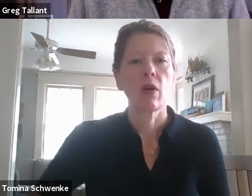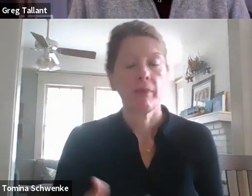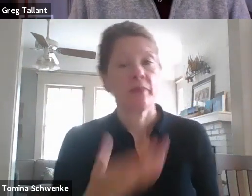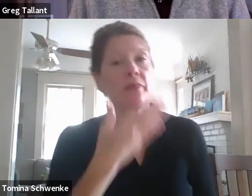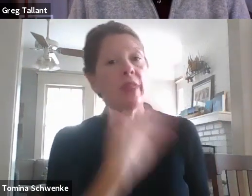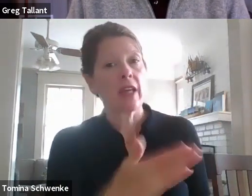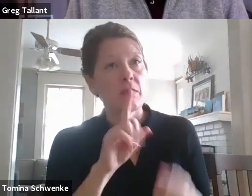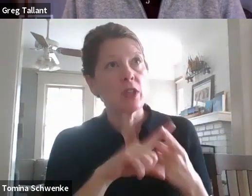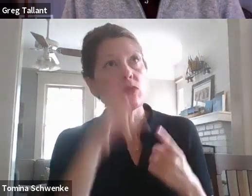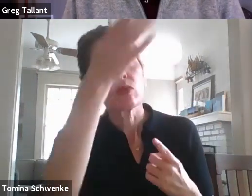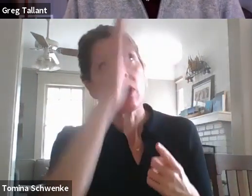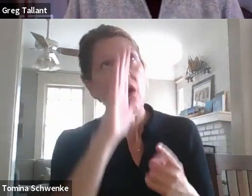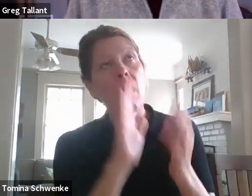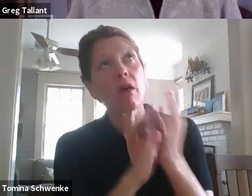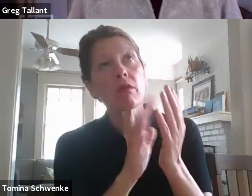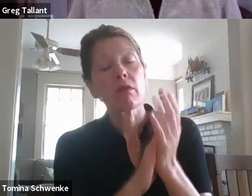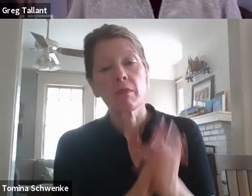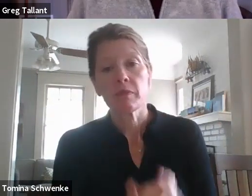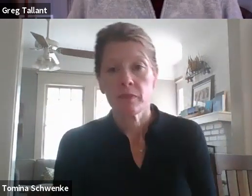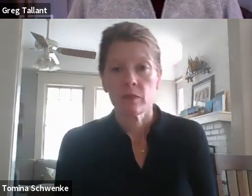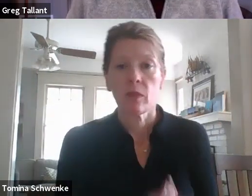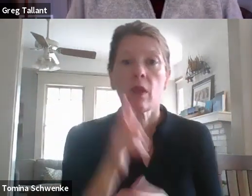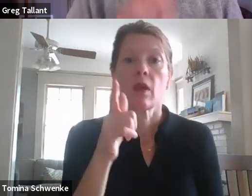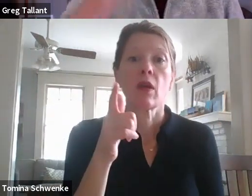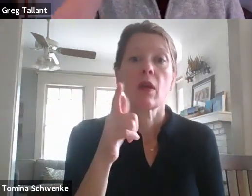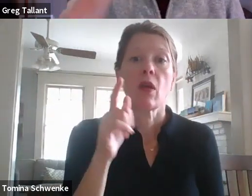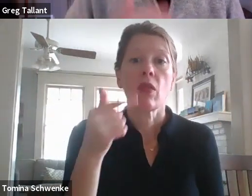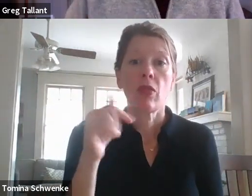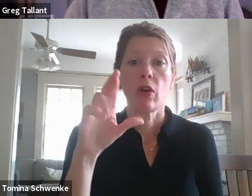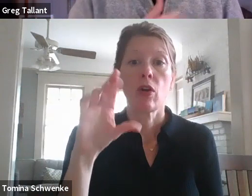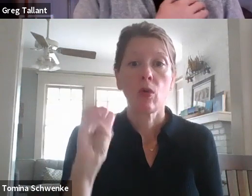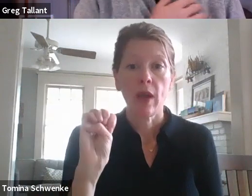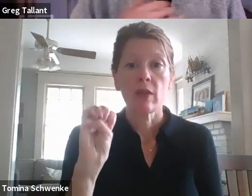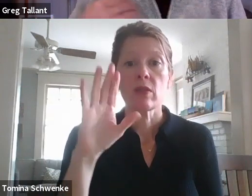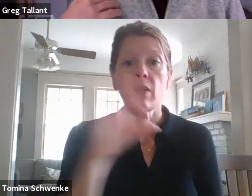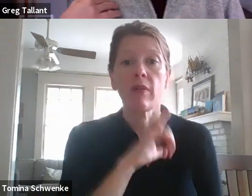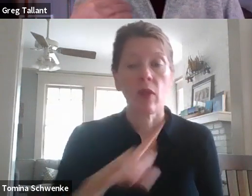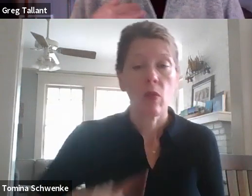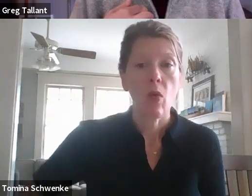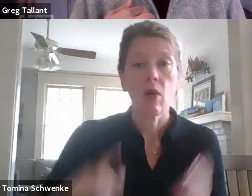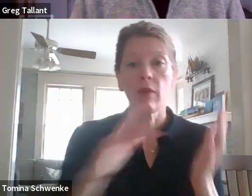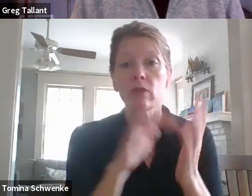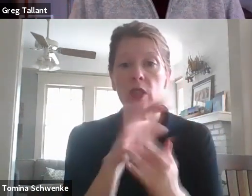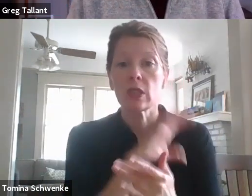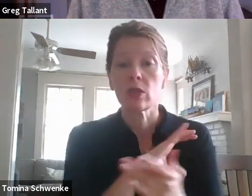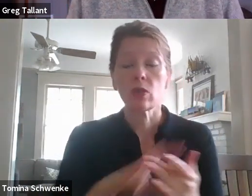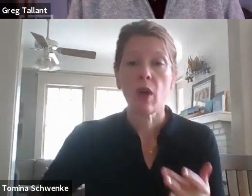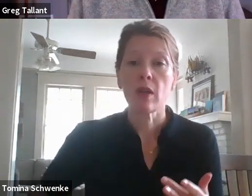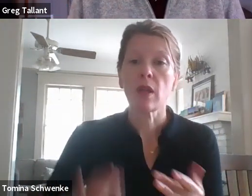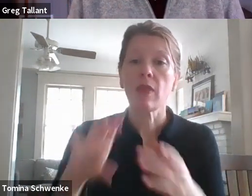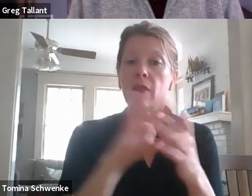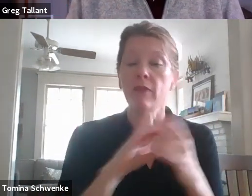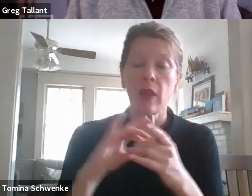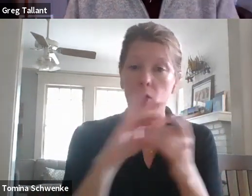God. The grace of our Lord Jesus Christ and the love of God and the fellowship of the Holy Spirit be with us